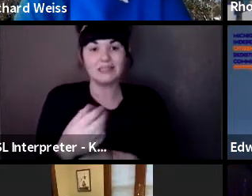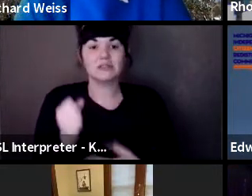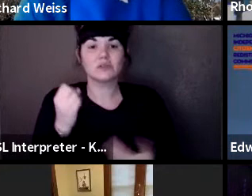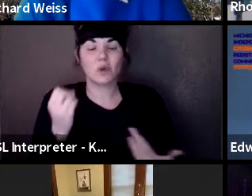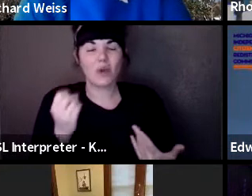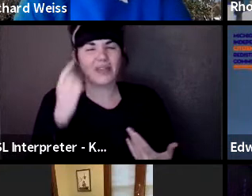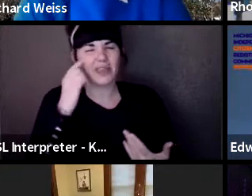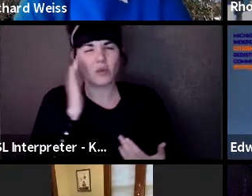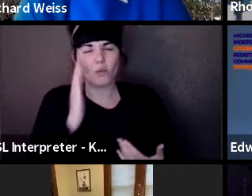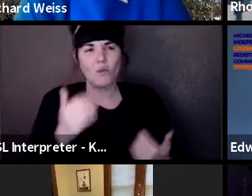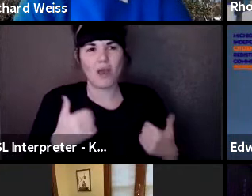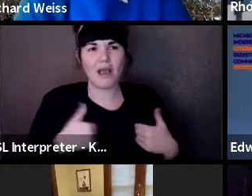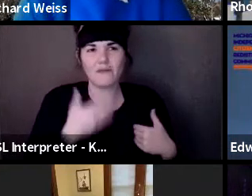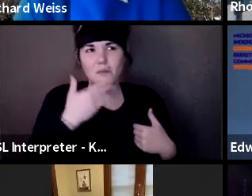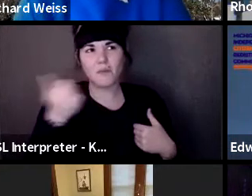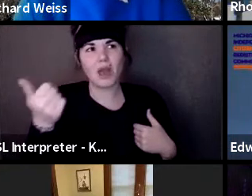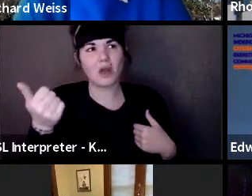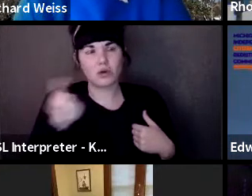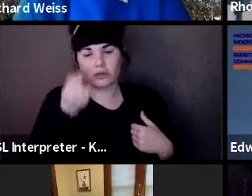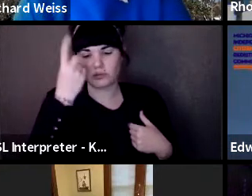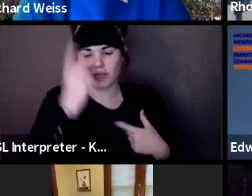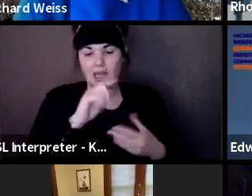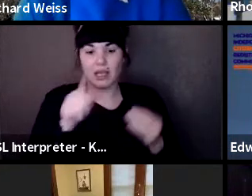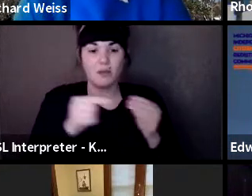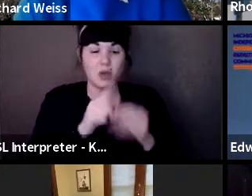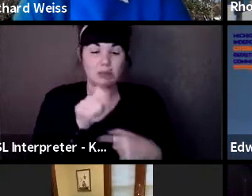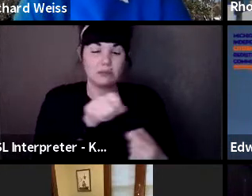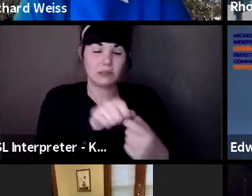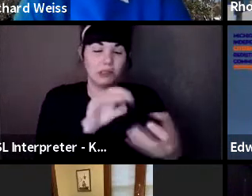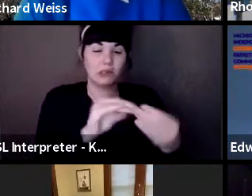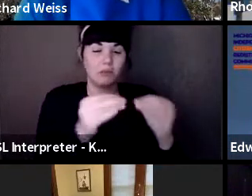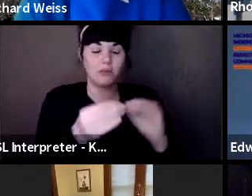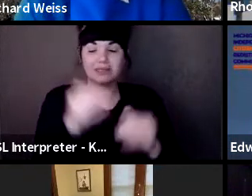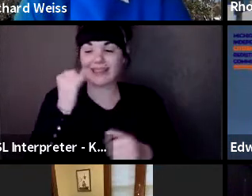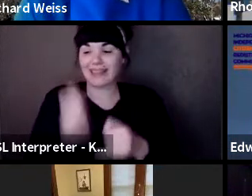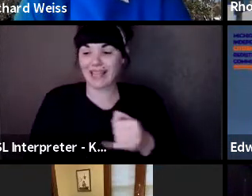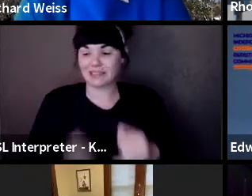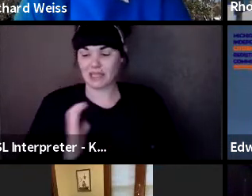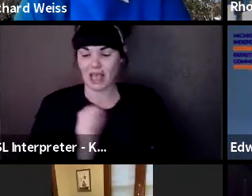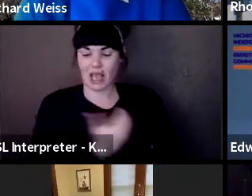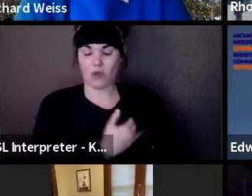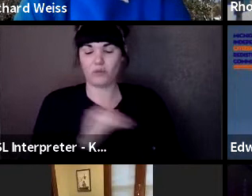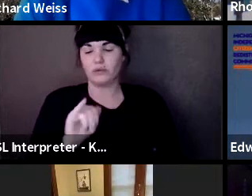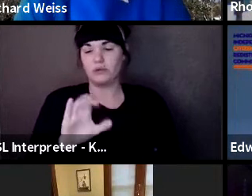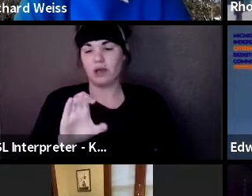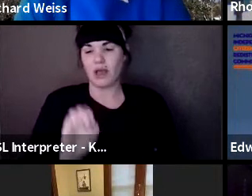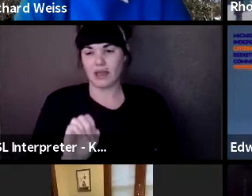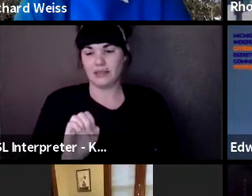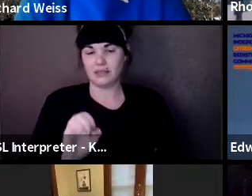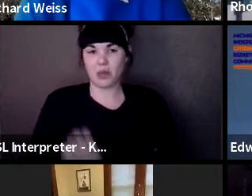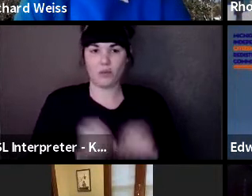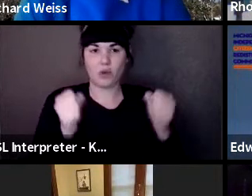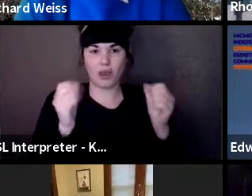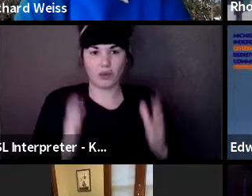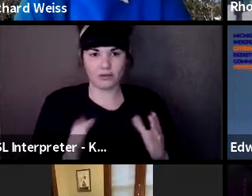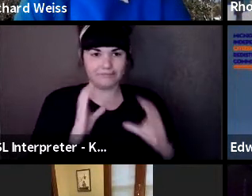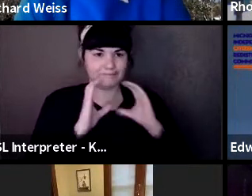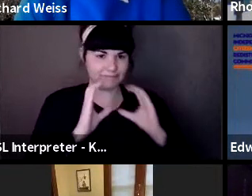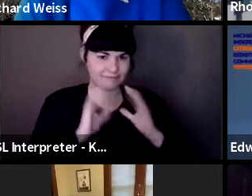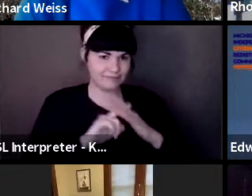the numbers. And lastly, our icebreaker for the day is share something that you're excited